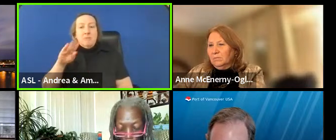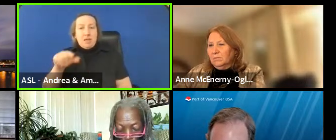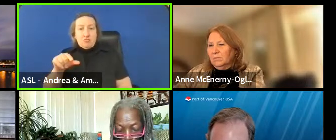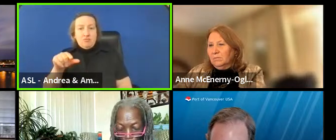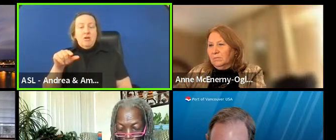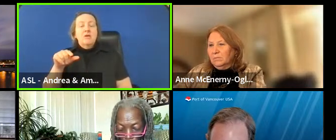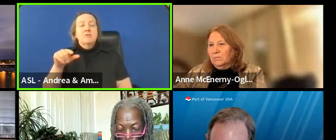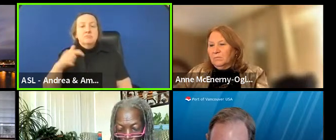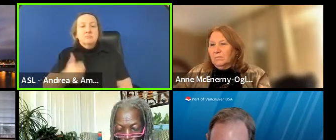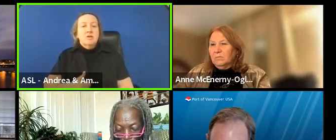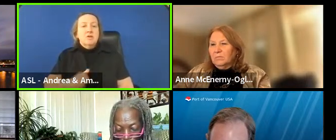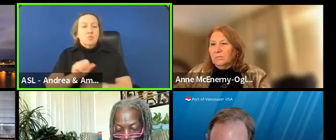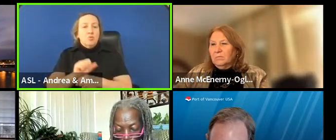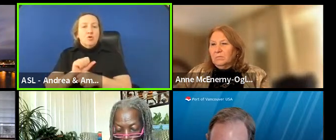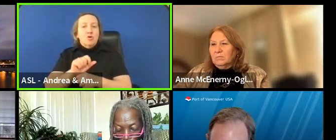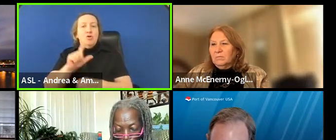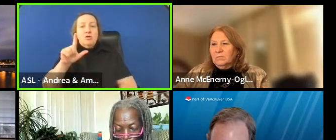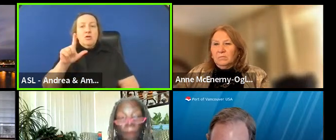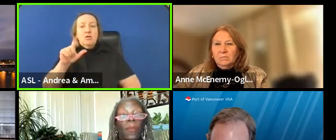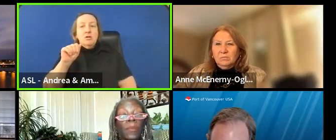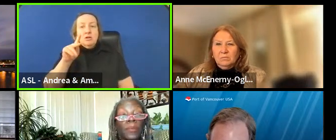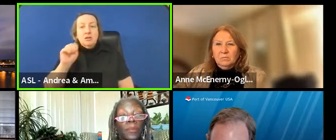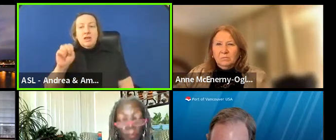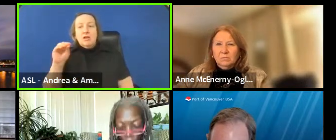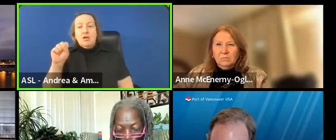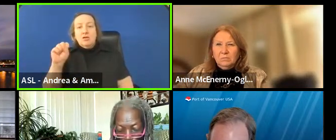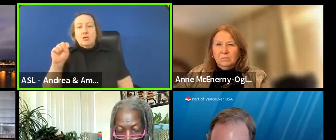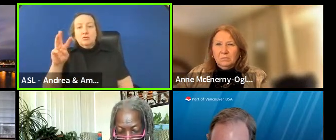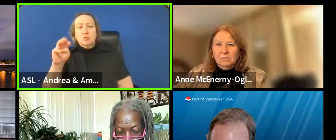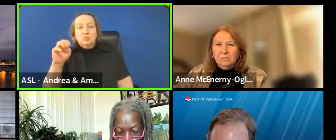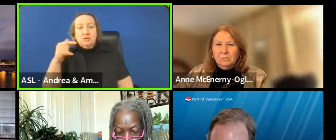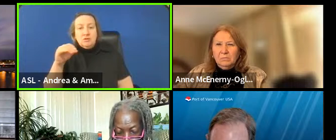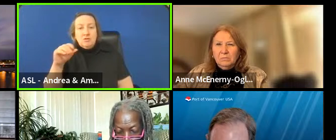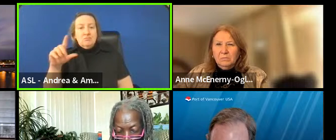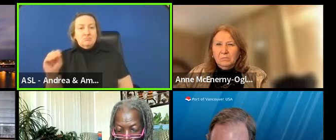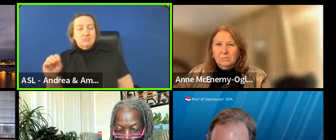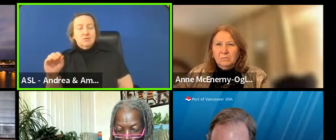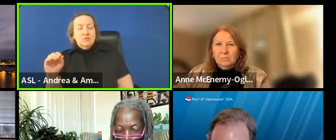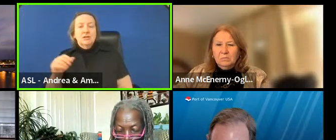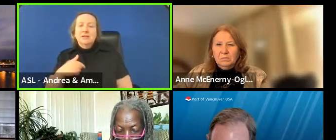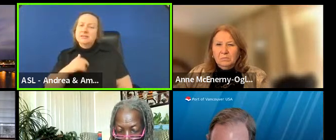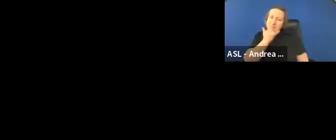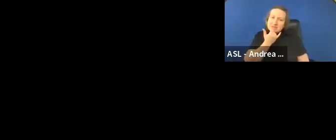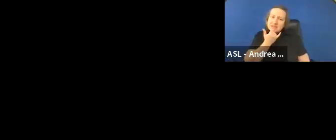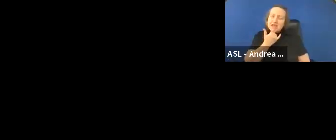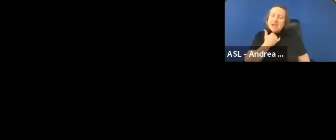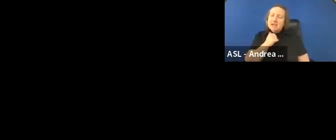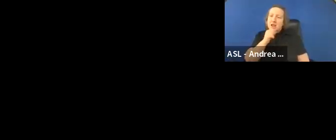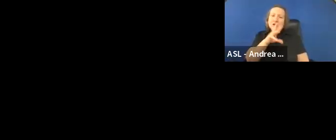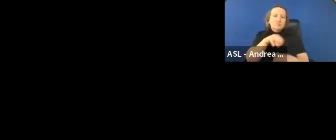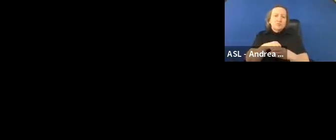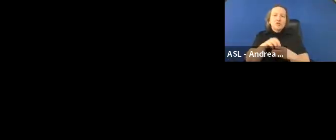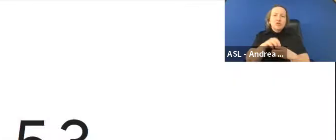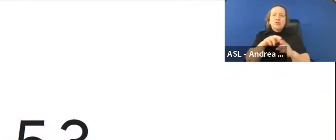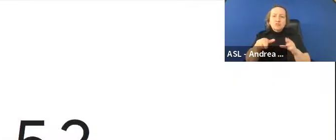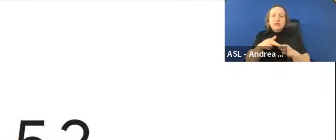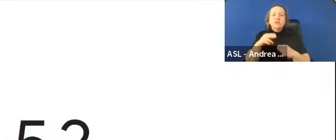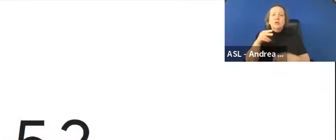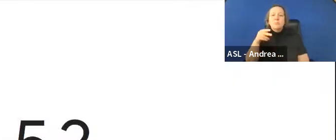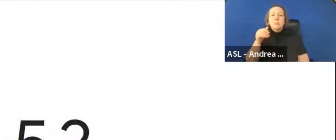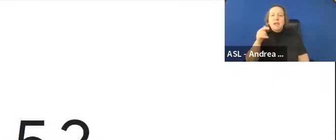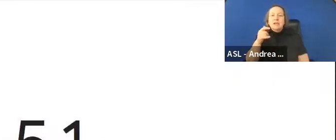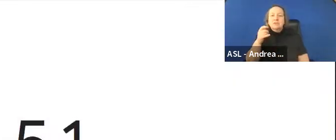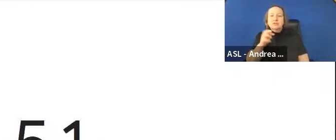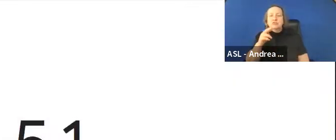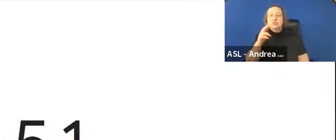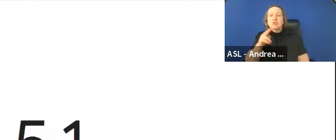Oswego. It is a mistake not to include regional passenger rail and freight rail improvements